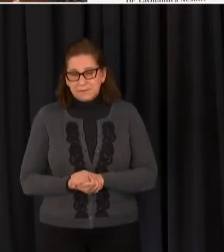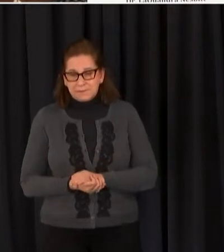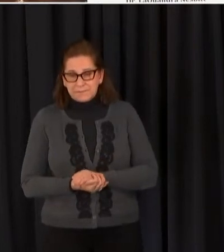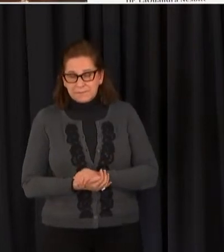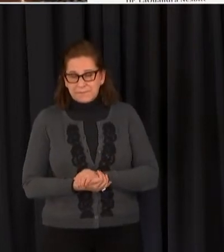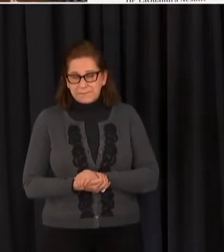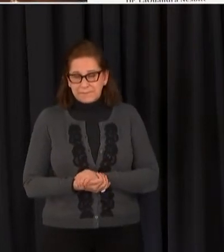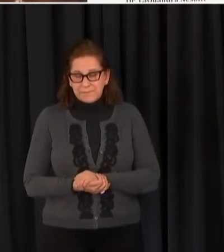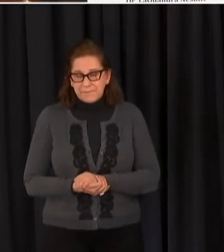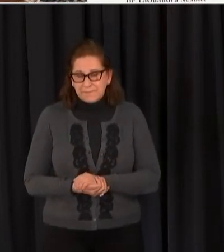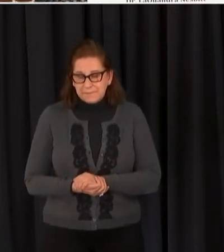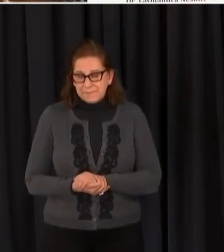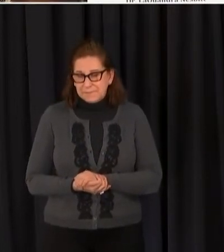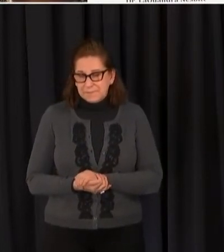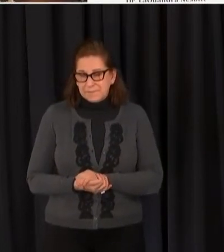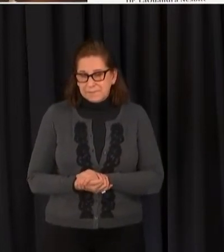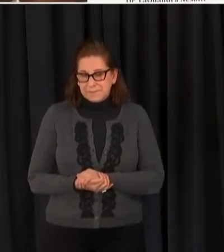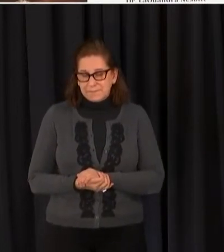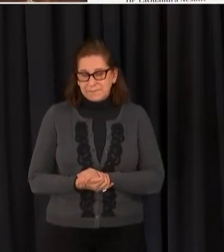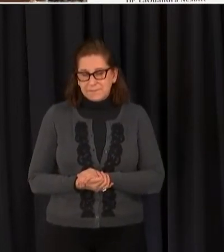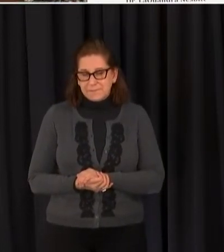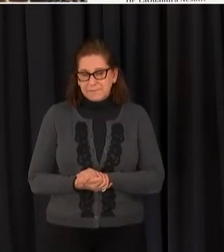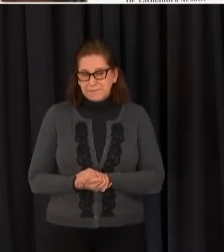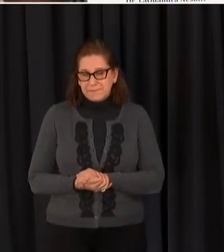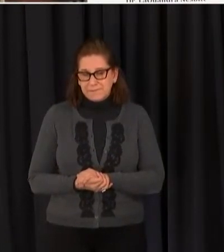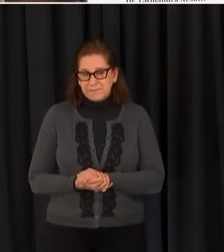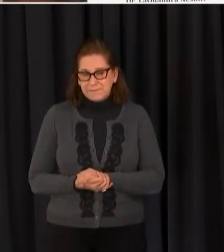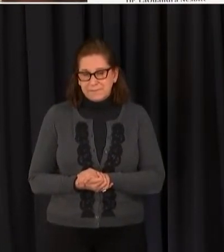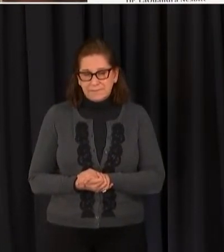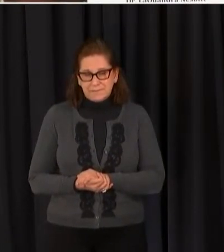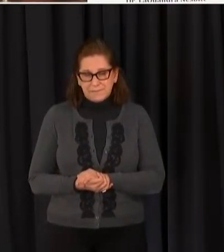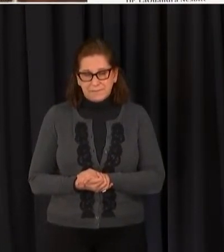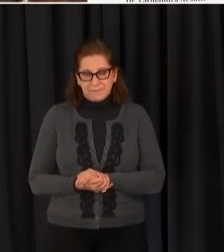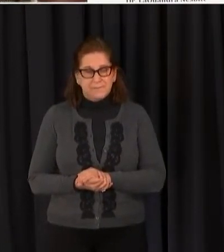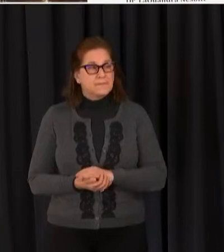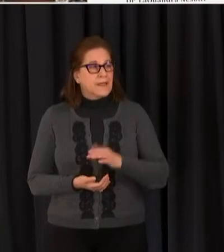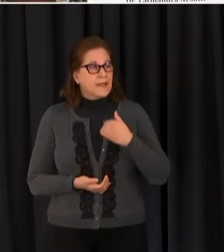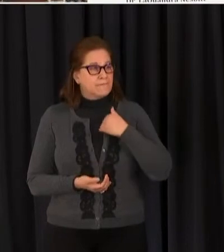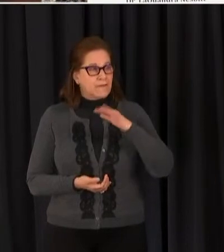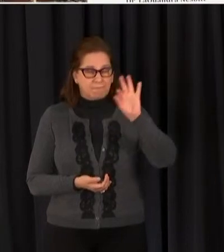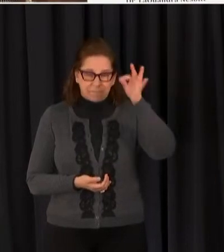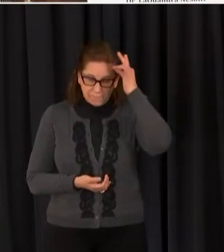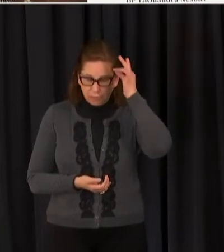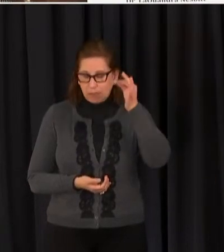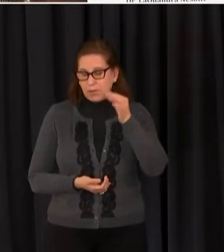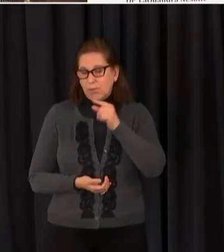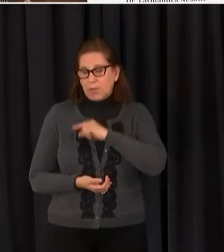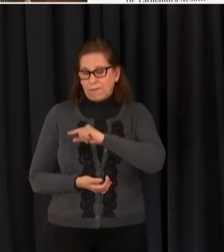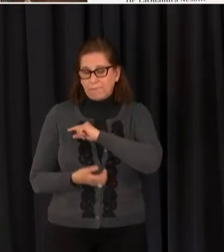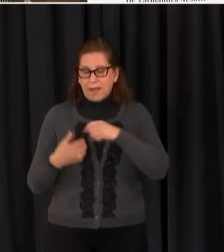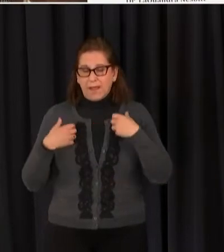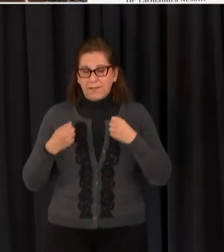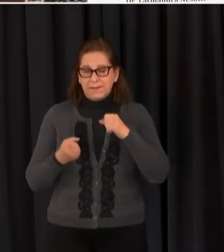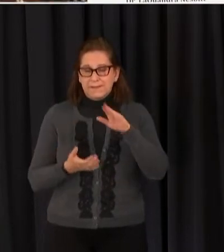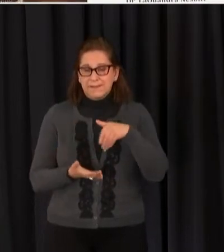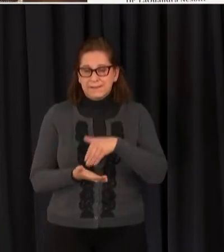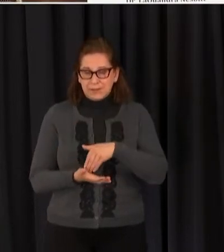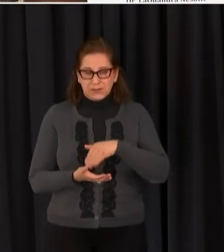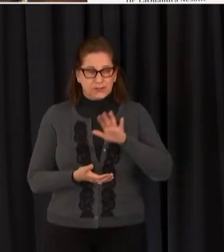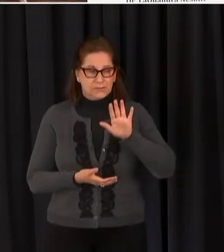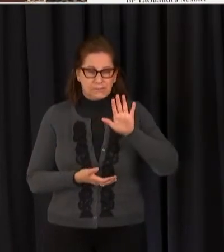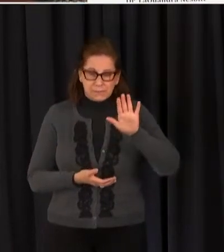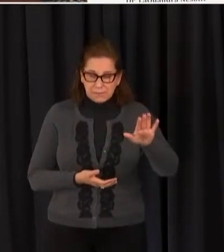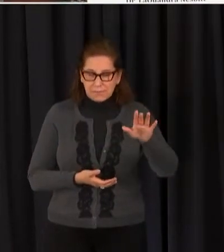of our hospitals and health systems, our federally qualified health centers, they receive doses as well. And then we have special initiatives and partnerships, the